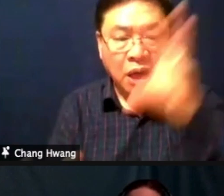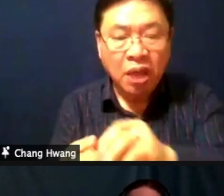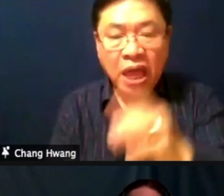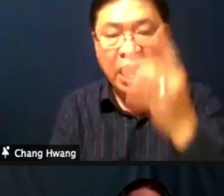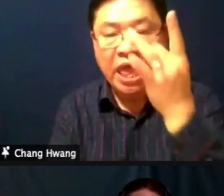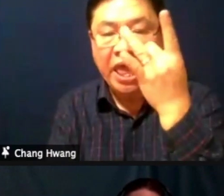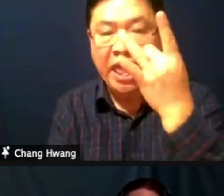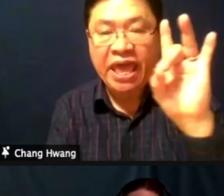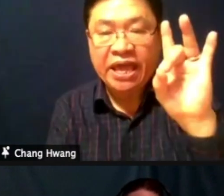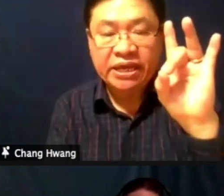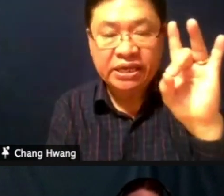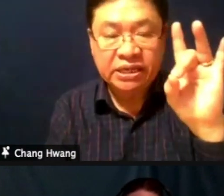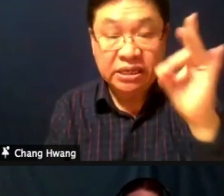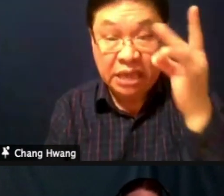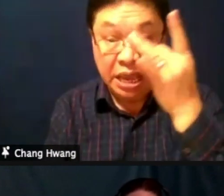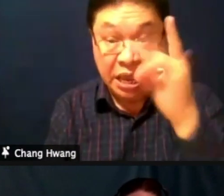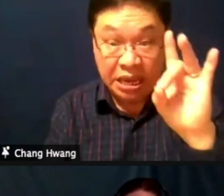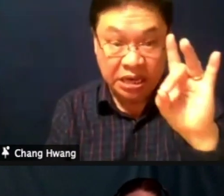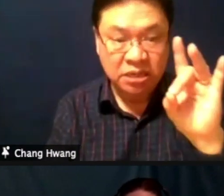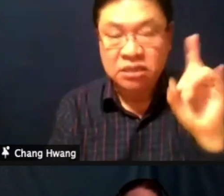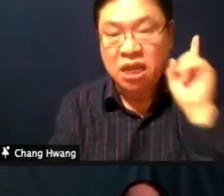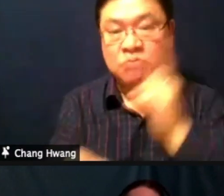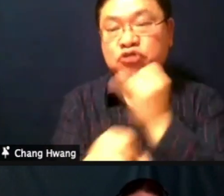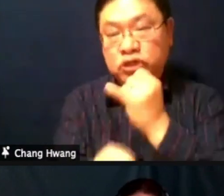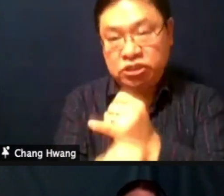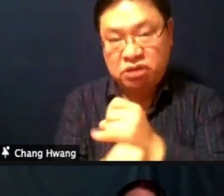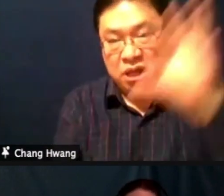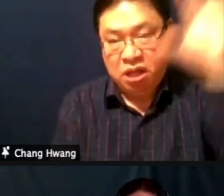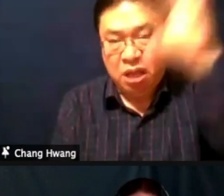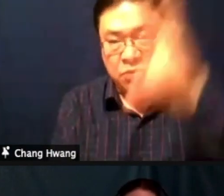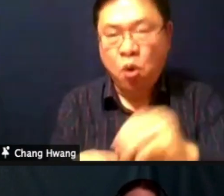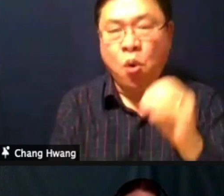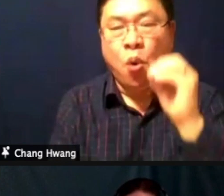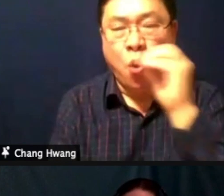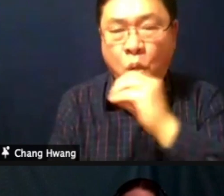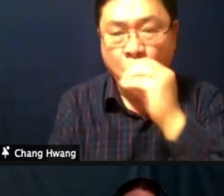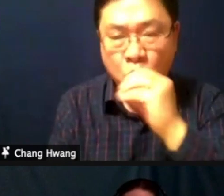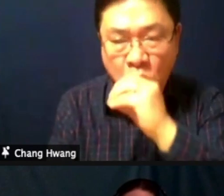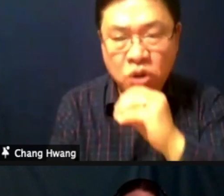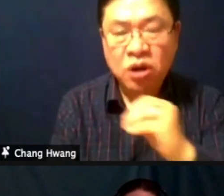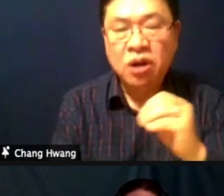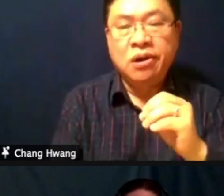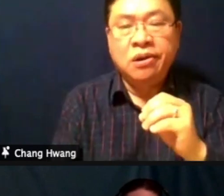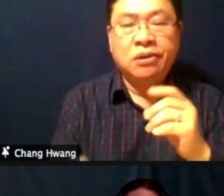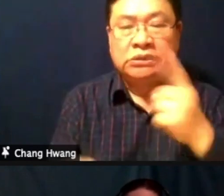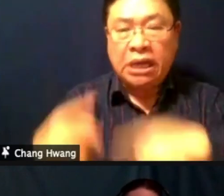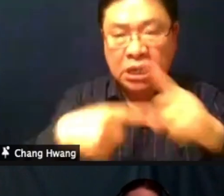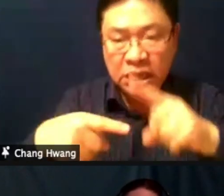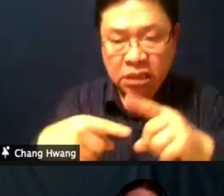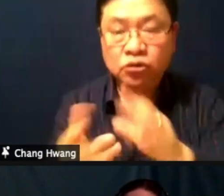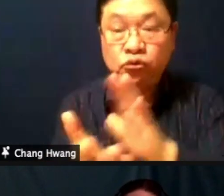there are various residential schools across the country, about 18 nationwide.